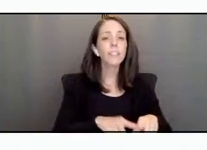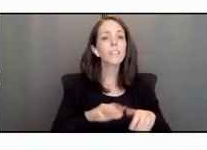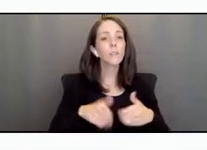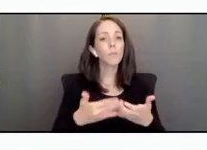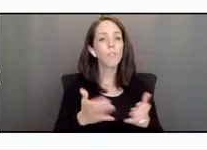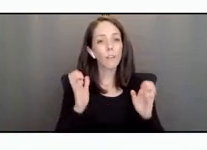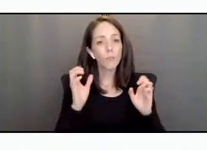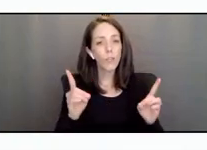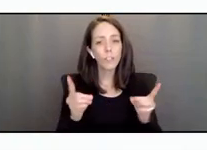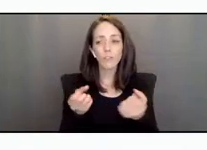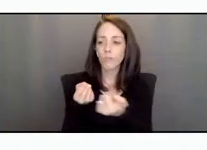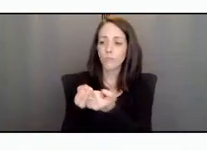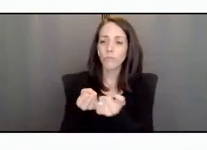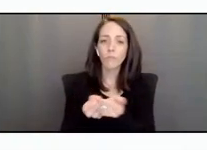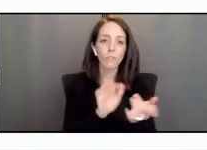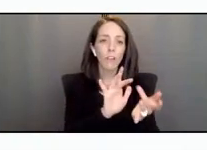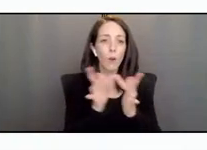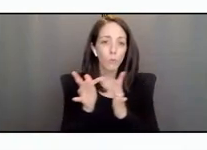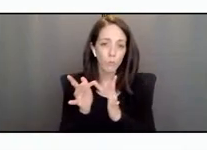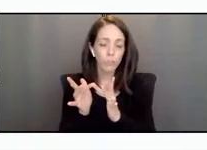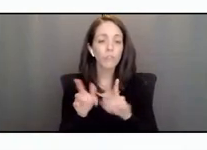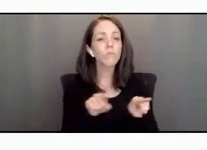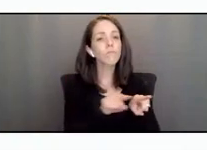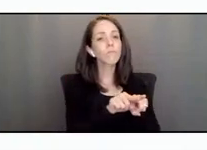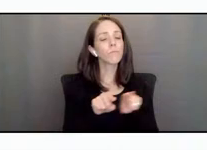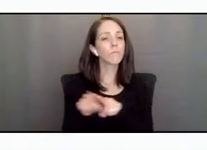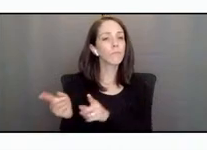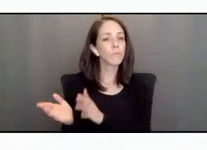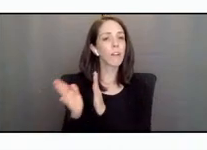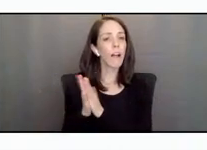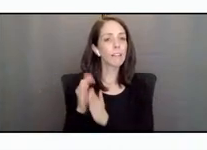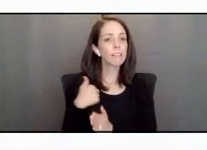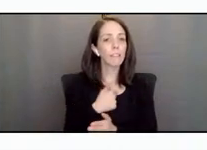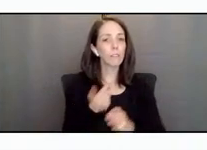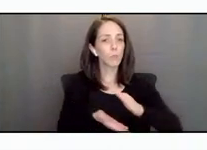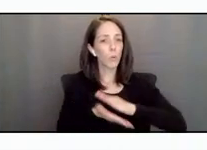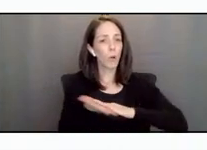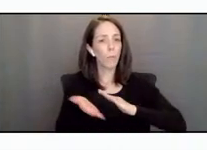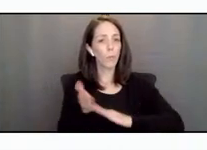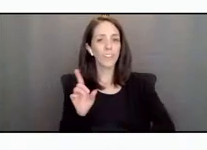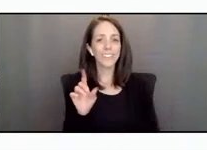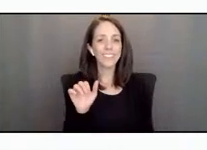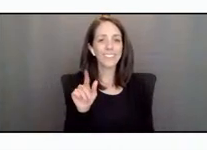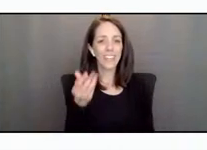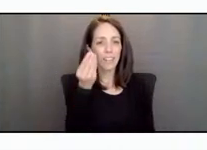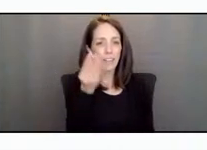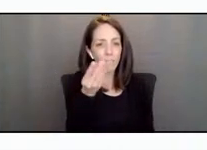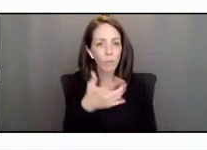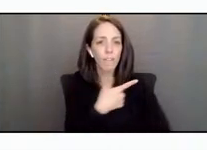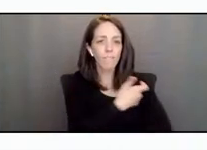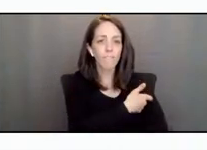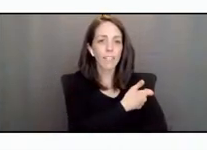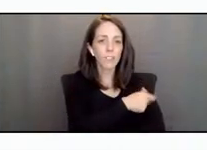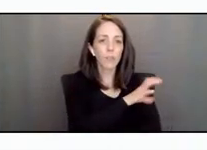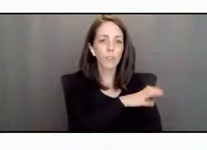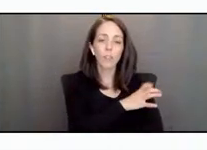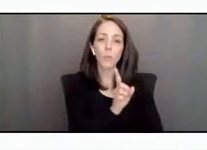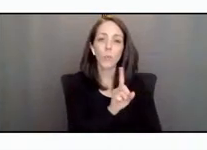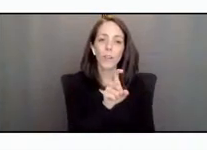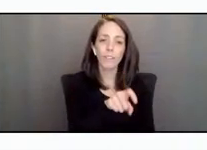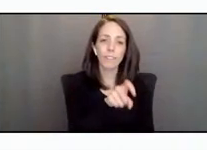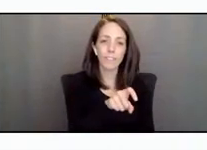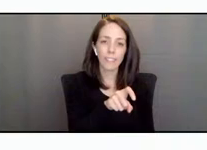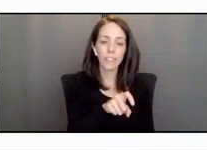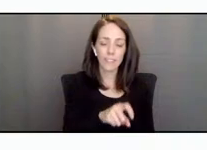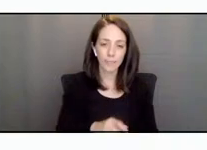and outreach. We were also asked to operationalize data-driven vaccination clinics wherever needed. The VEC, as we like to